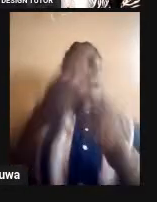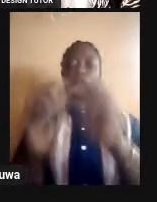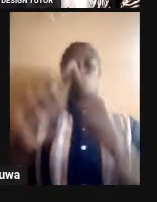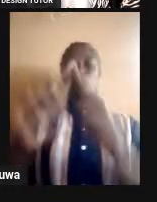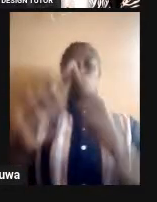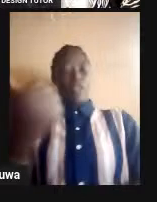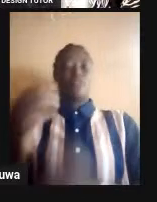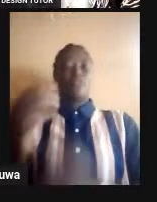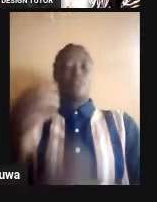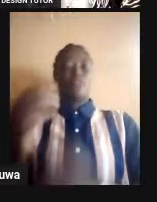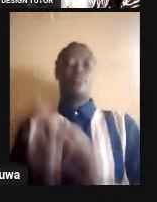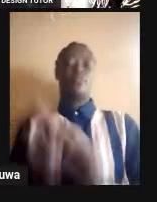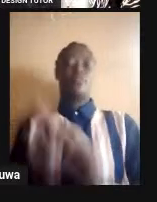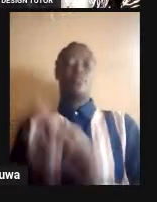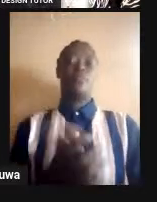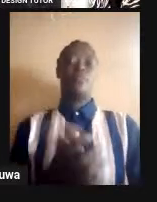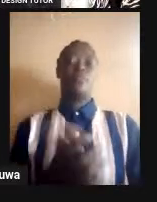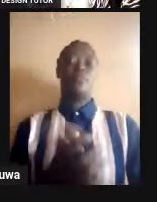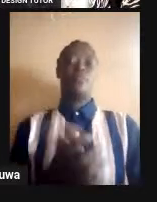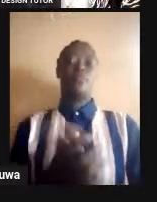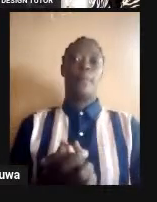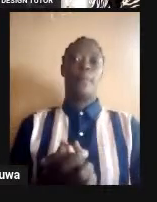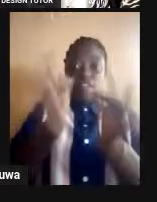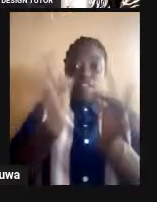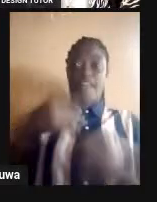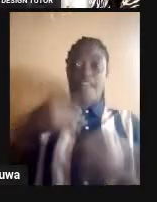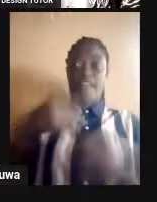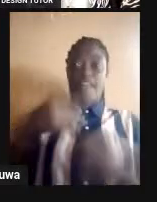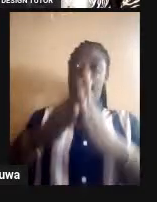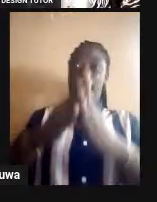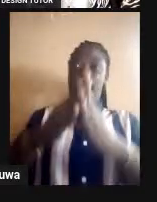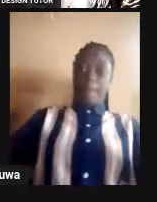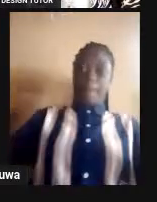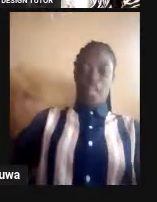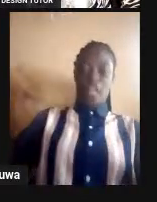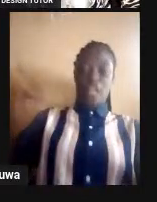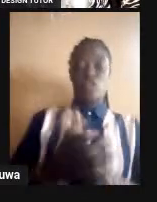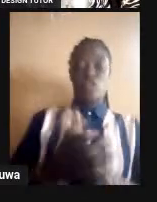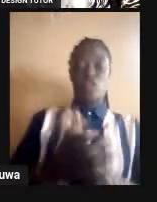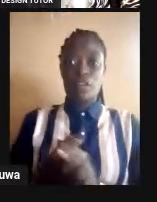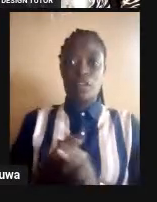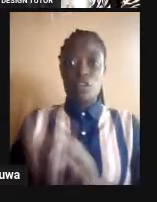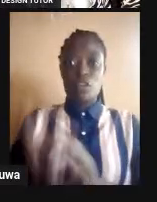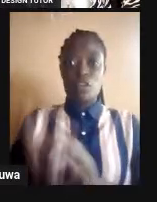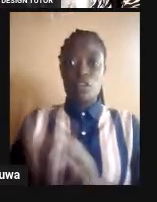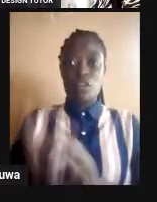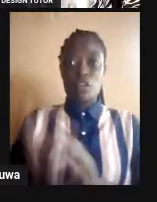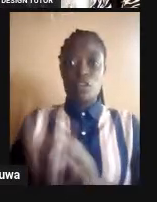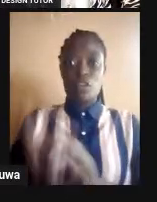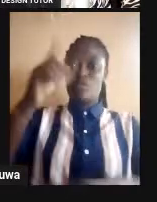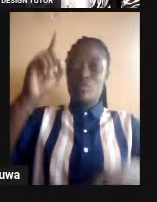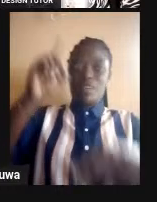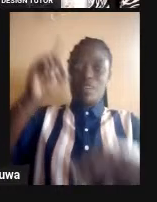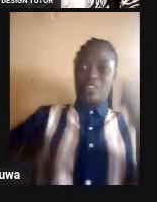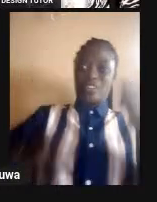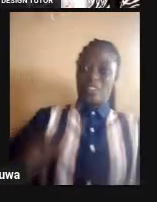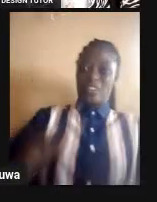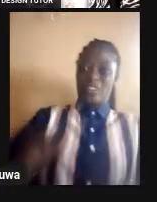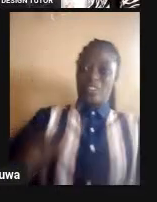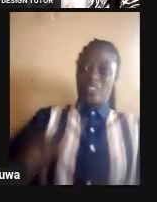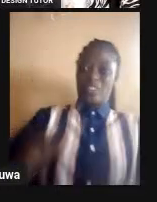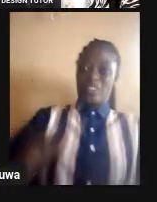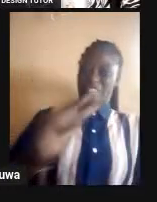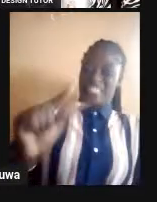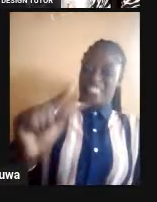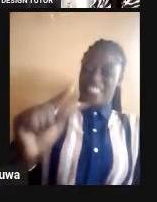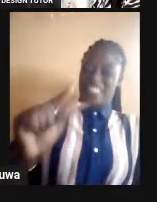sun, you won't draw a tiny tree next to it. So, knowing that, okay, if you have a big sun, the next